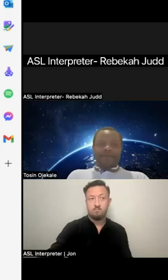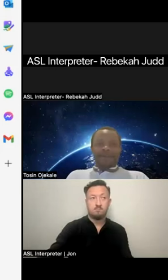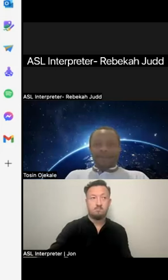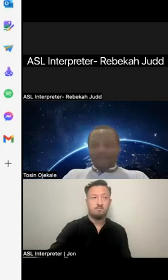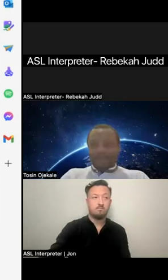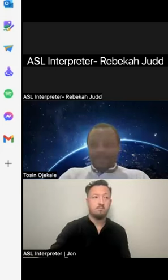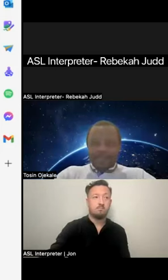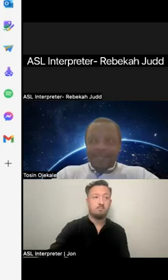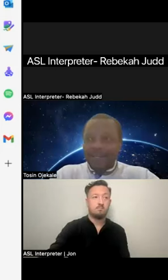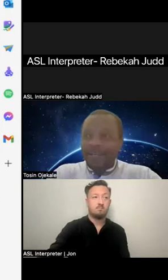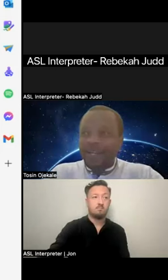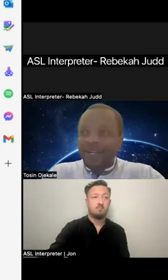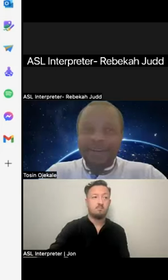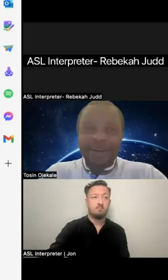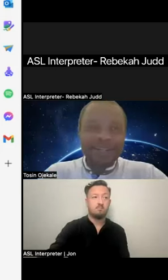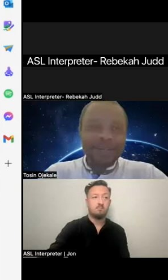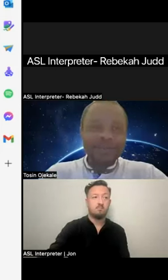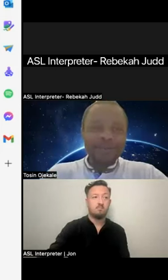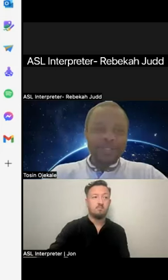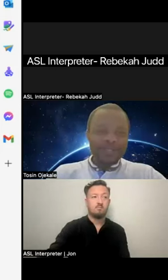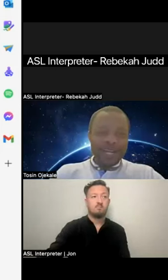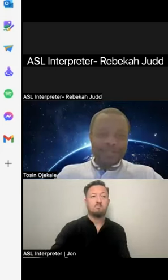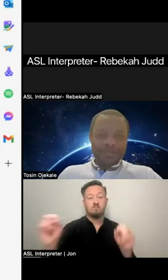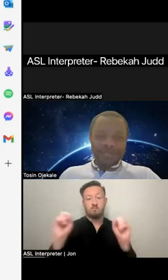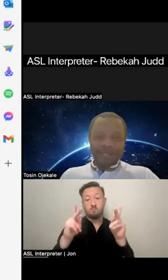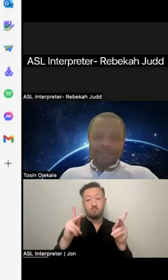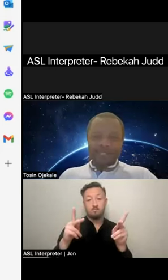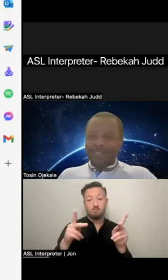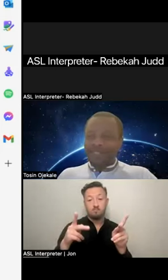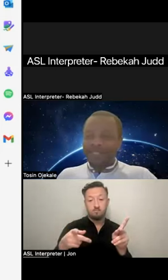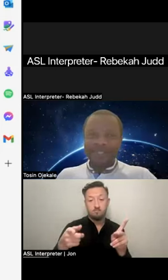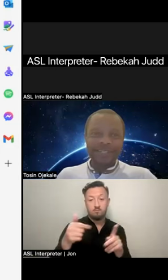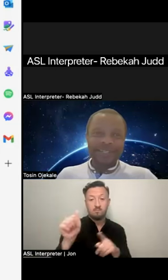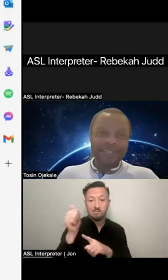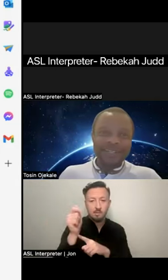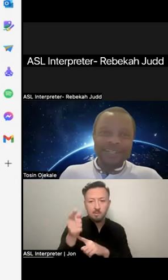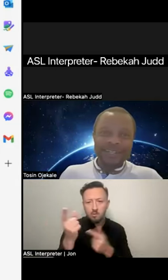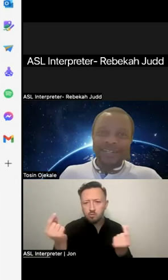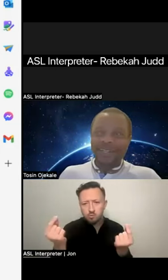All right, great. All right, so what did you guys do with your 10 minutes?